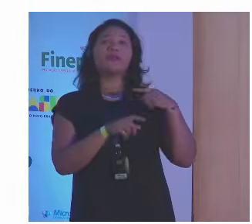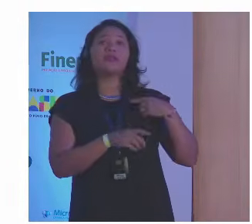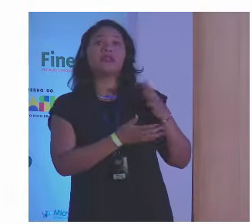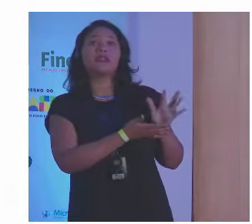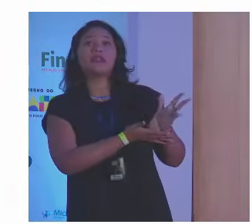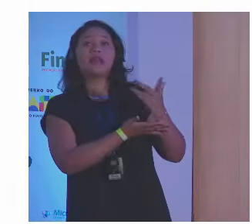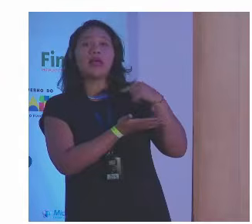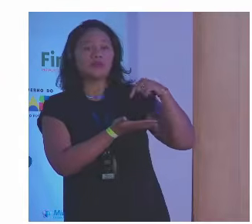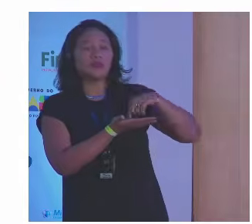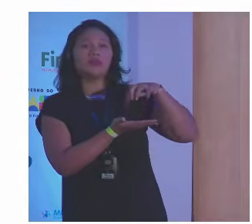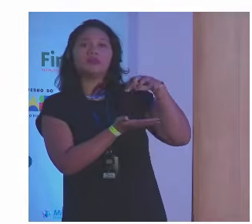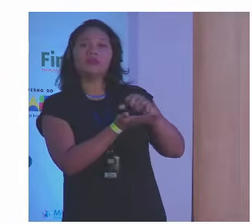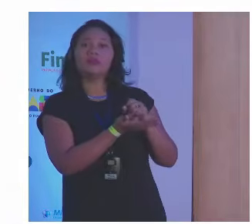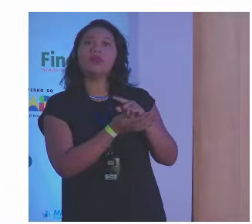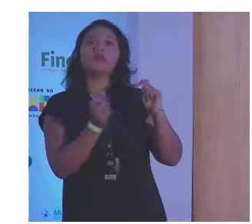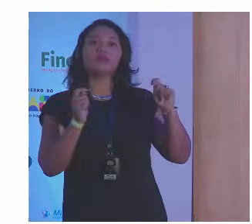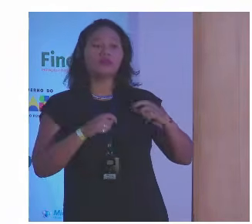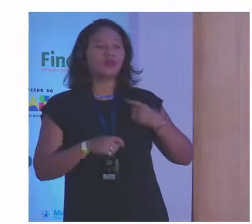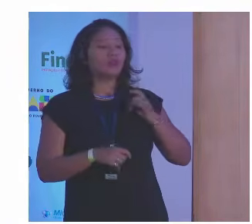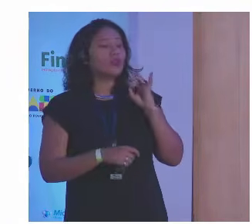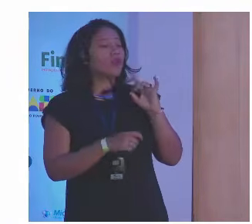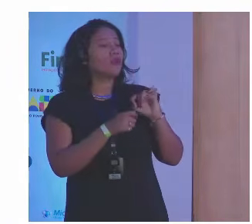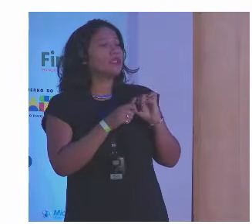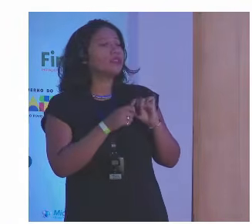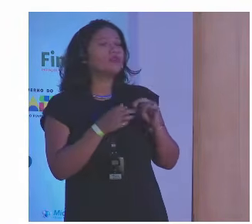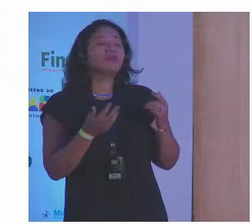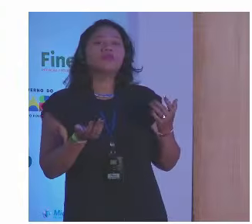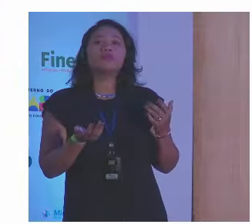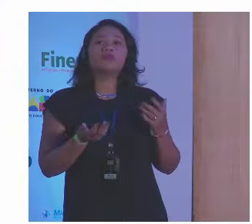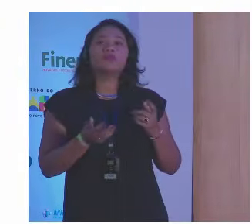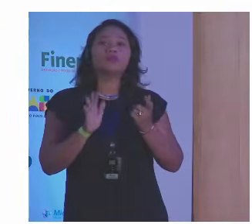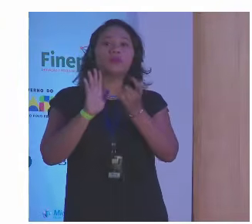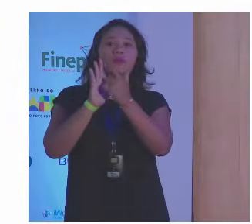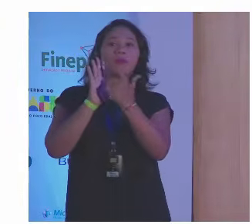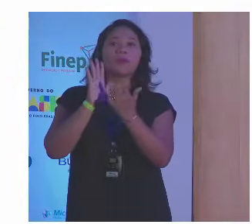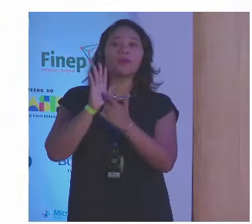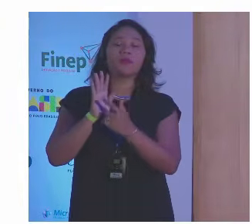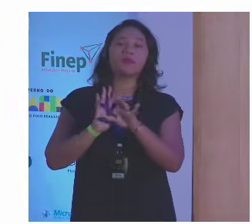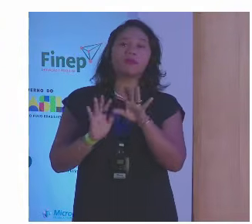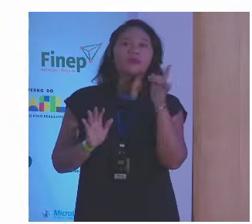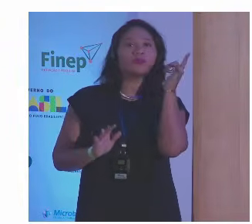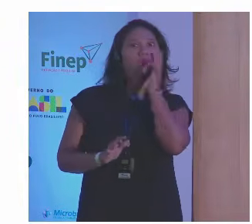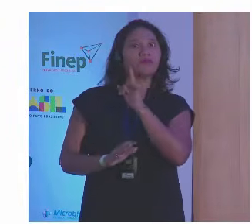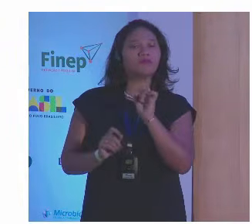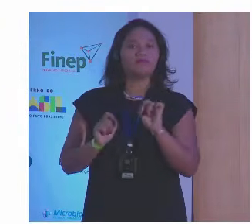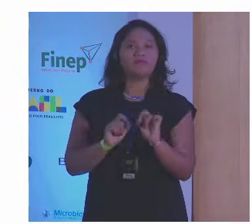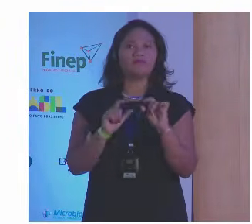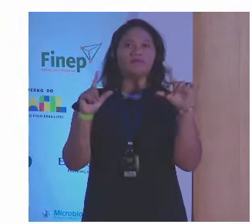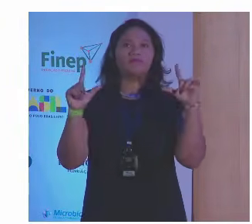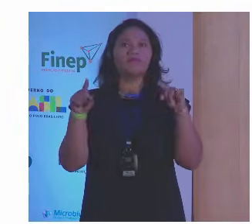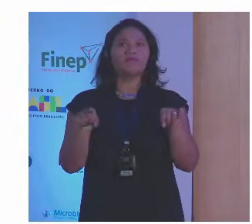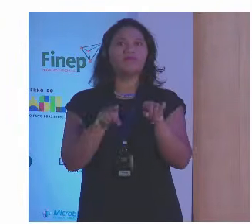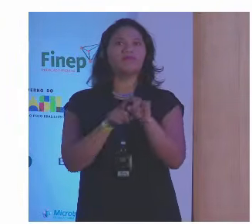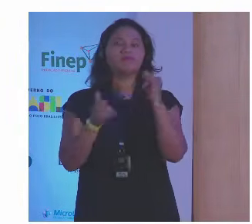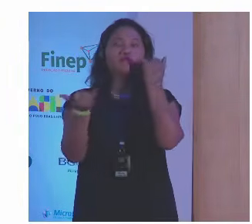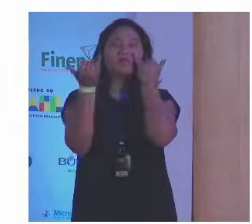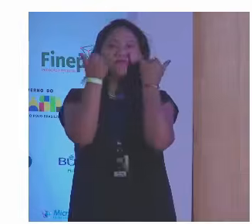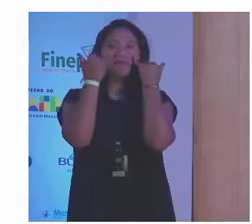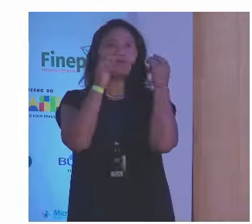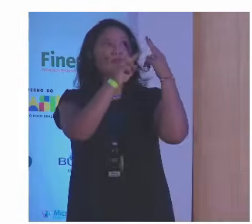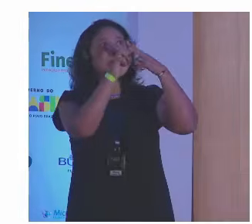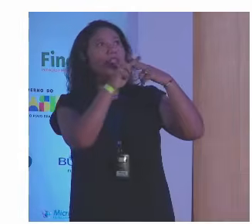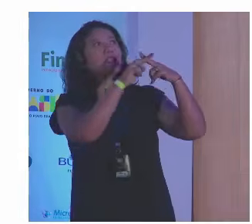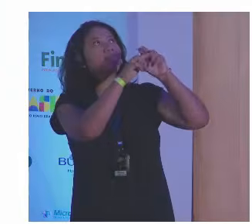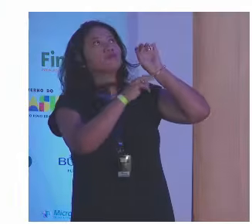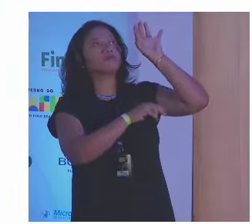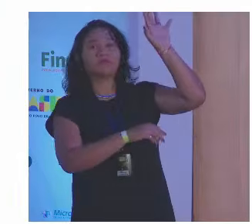information, and go to the satellite if this is what you wish to use for your application. And more than that, you will now access some